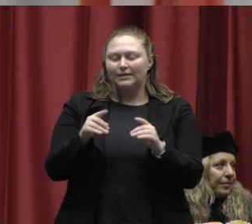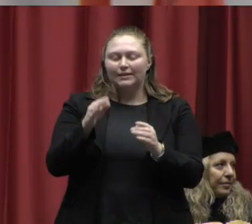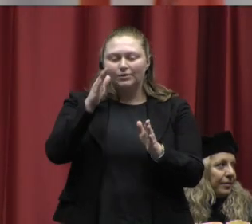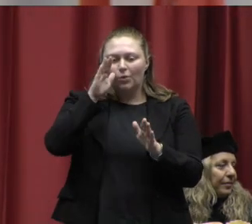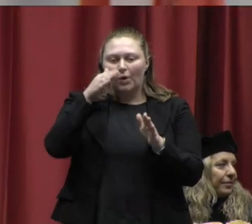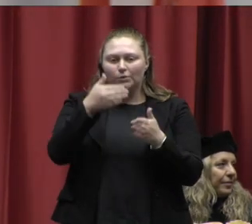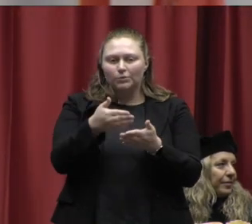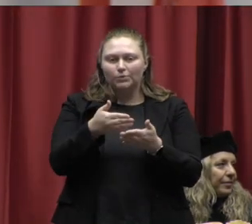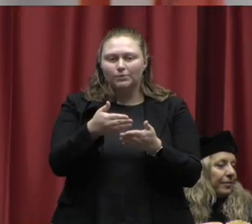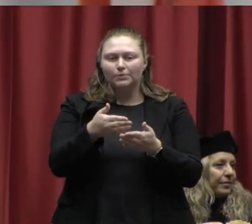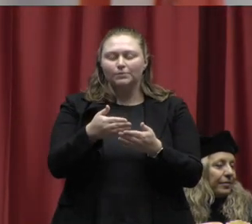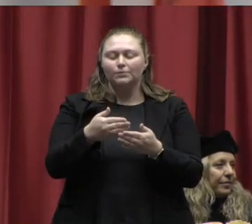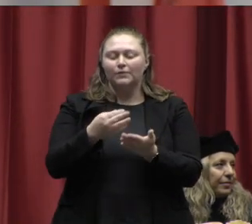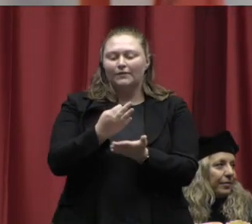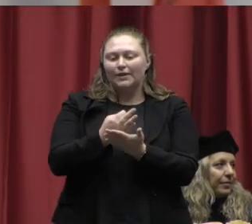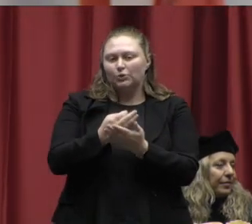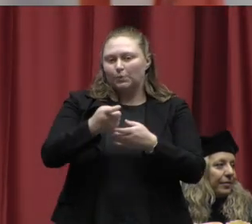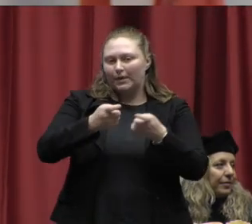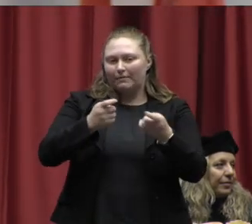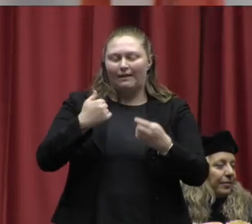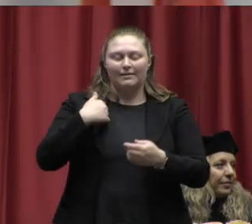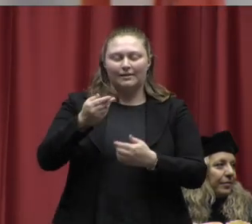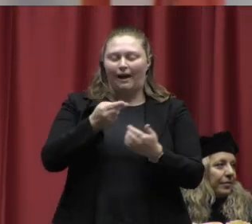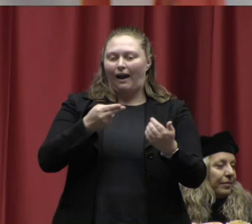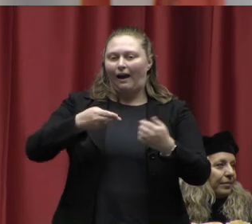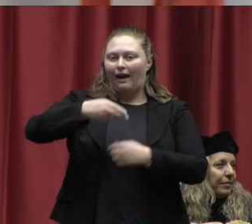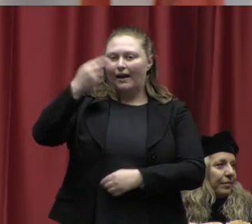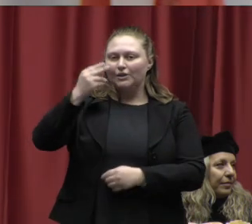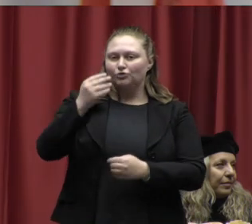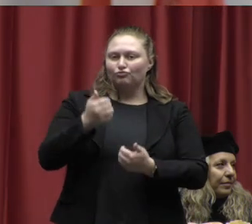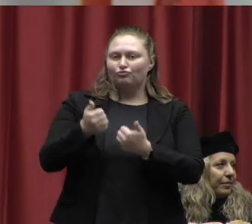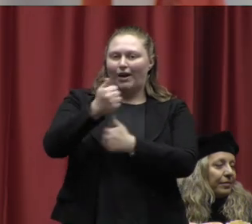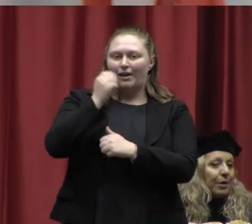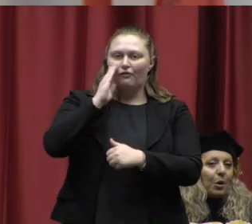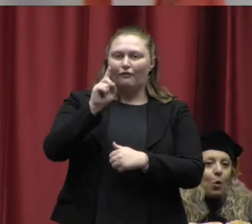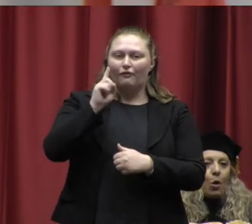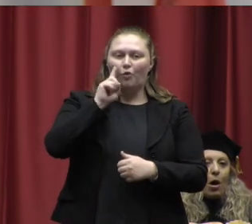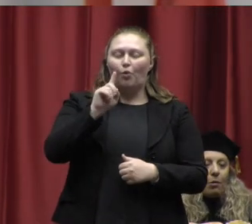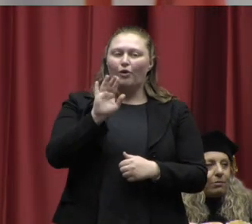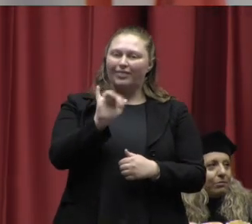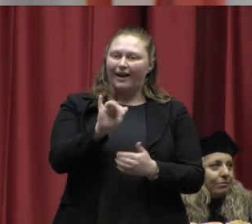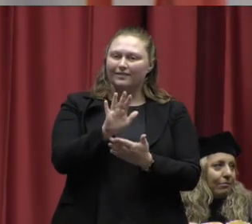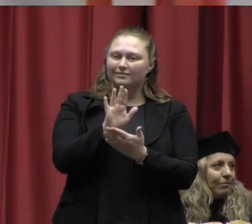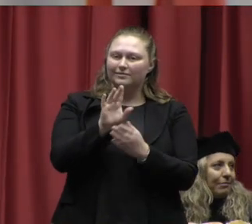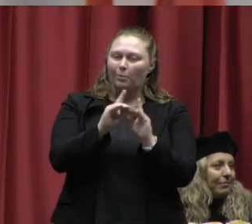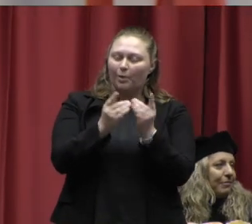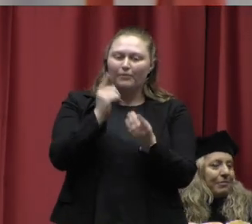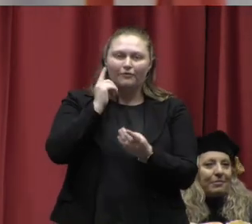and holds the highest grade point average of all our undergraduates.